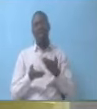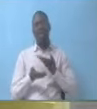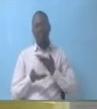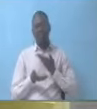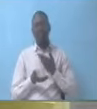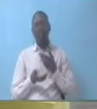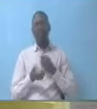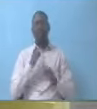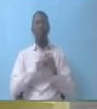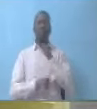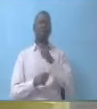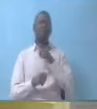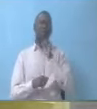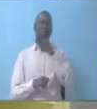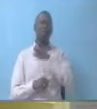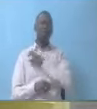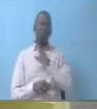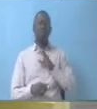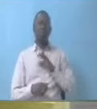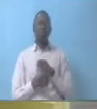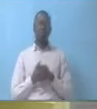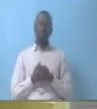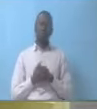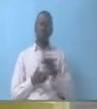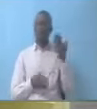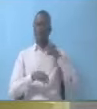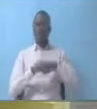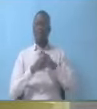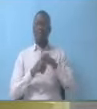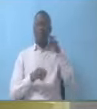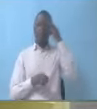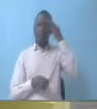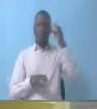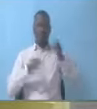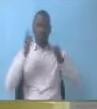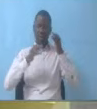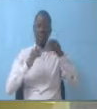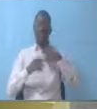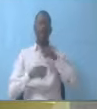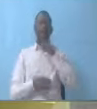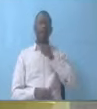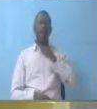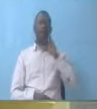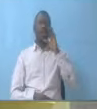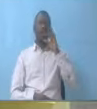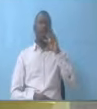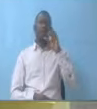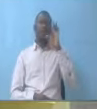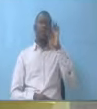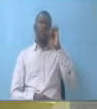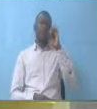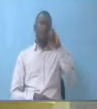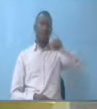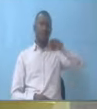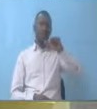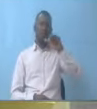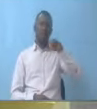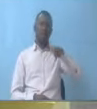Attorney General Minister of Justice at the time, Sheikh Tidiane Haidara, also made the same